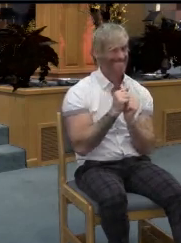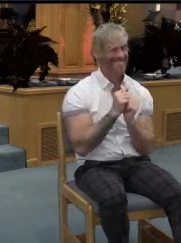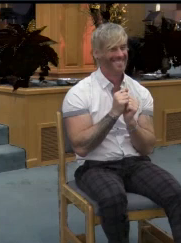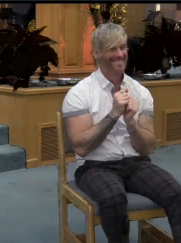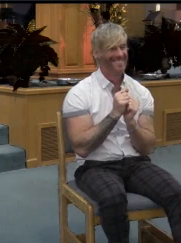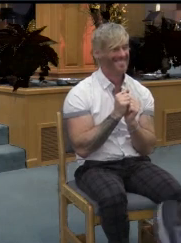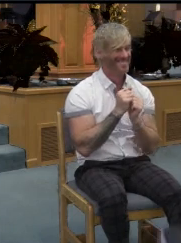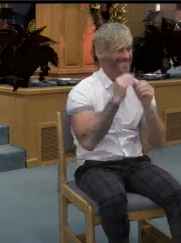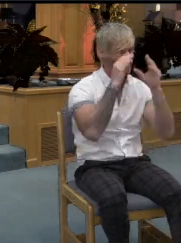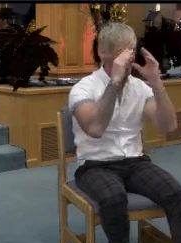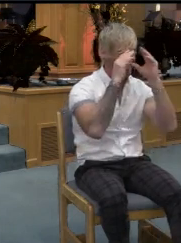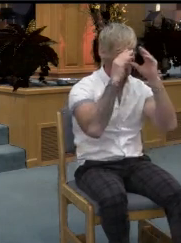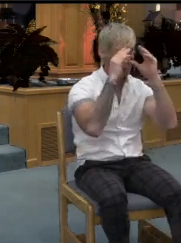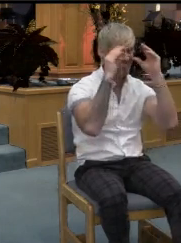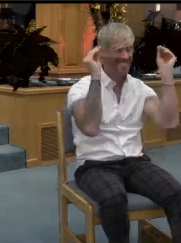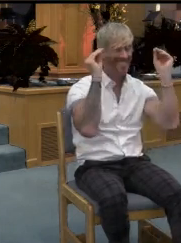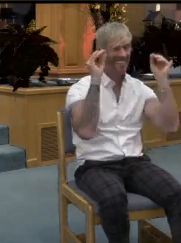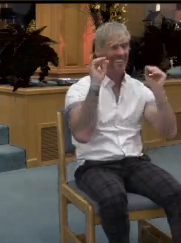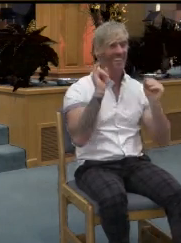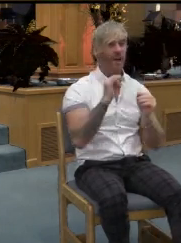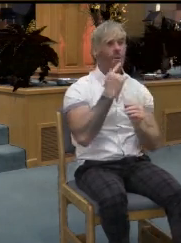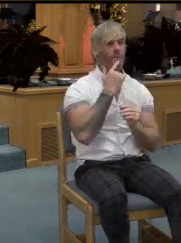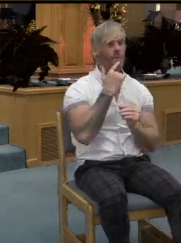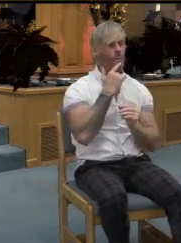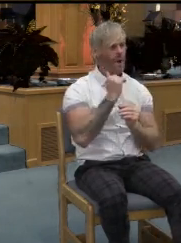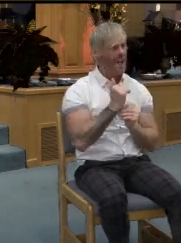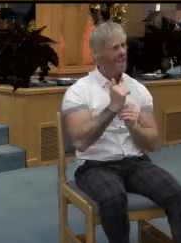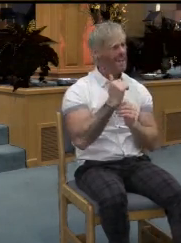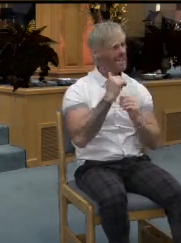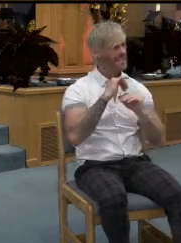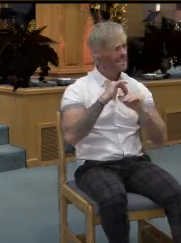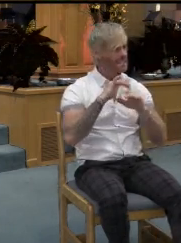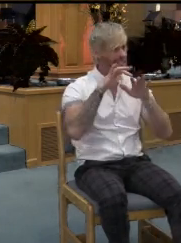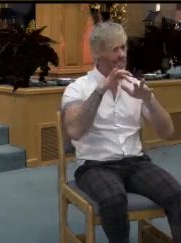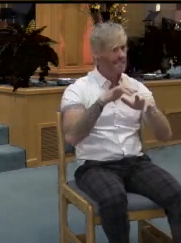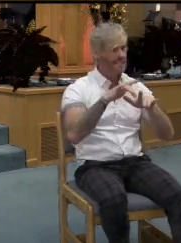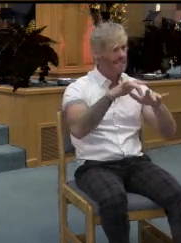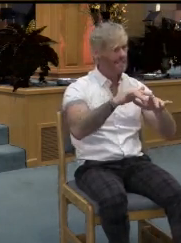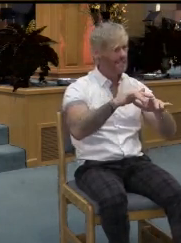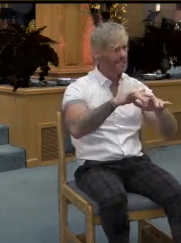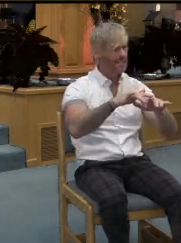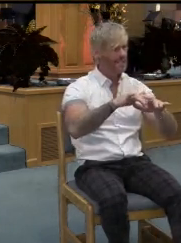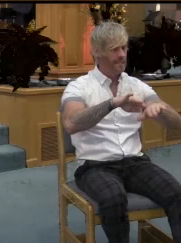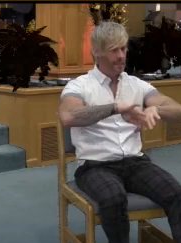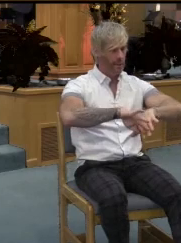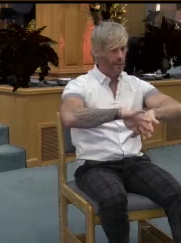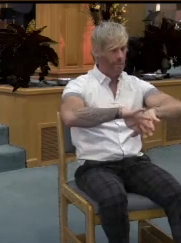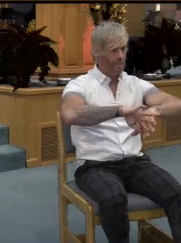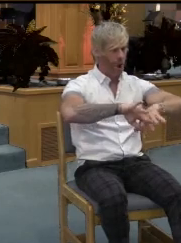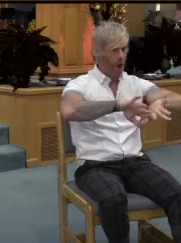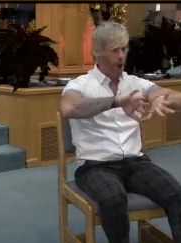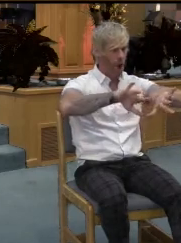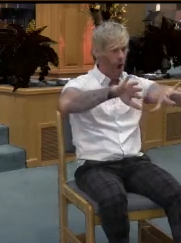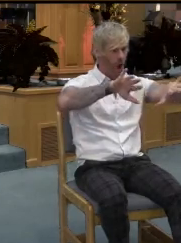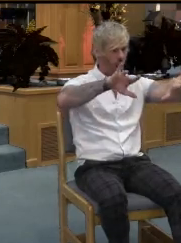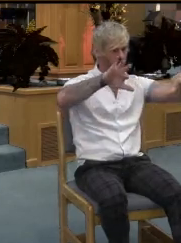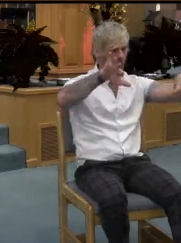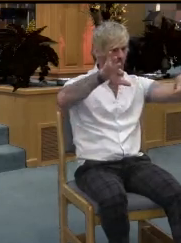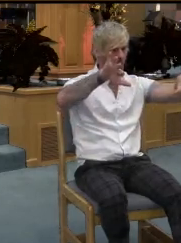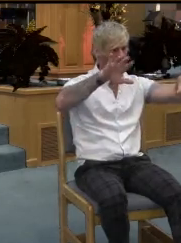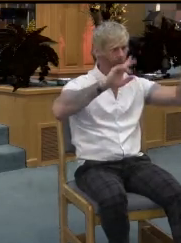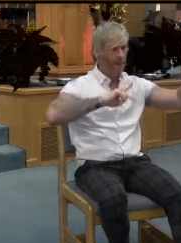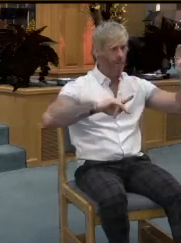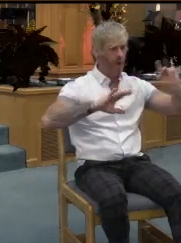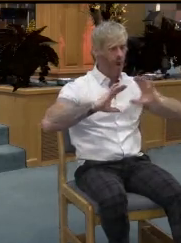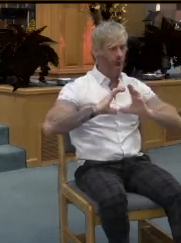Moses dealt with the anomaly of the Red Sea. He split the sea and we walked right through it. Our fears are drowned